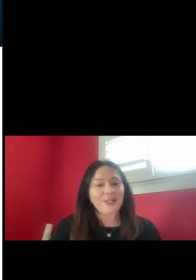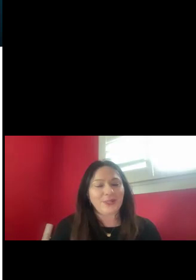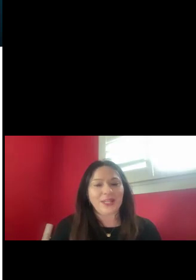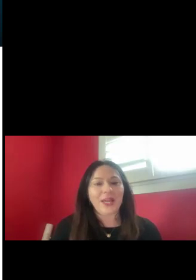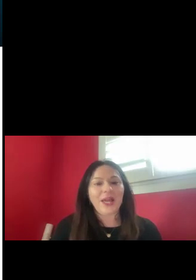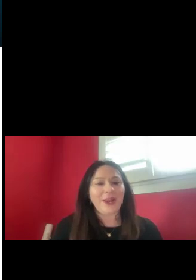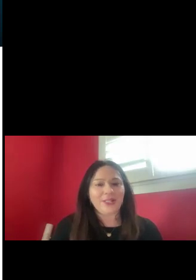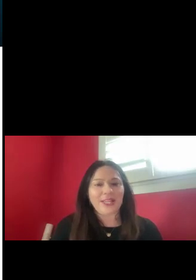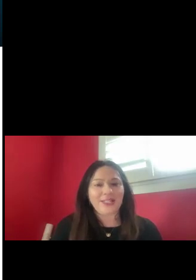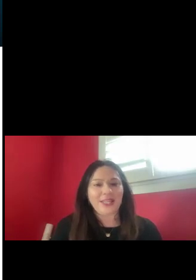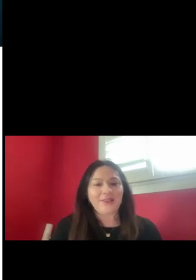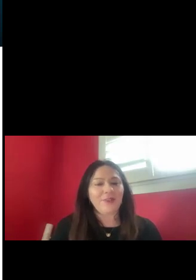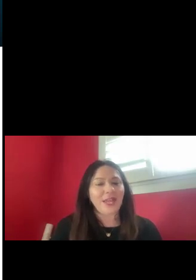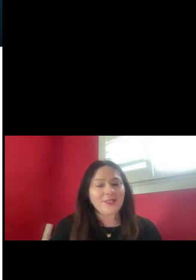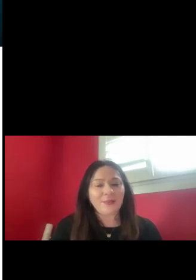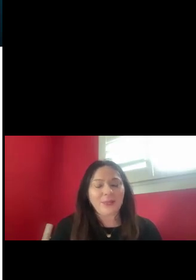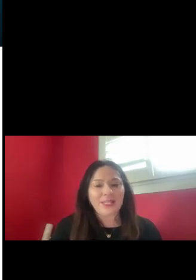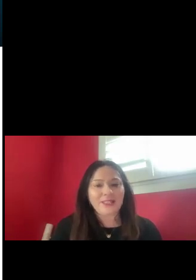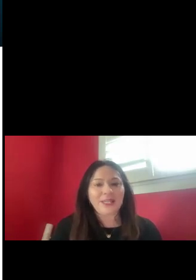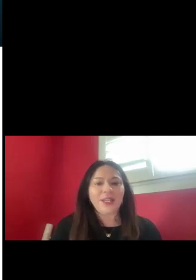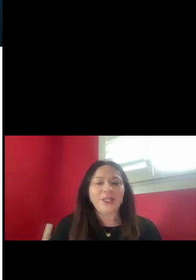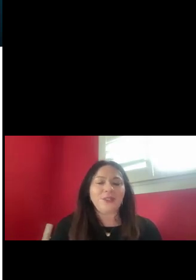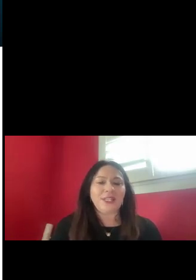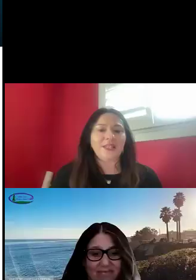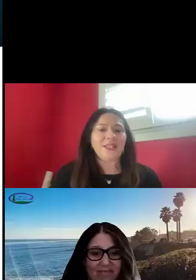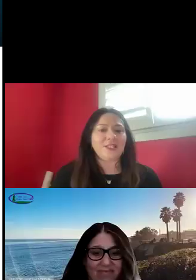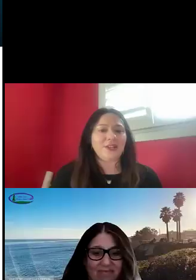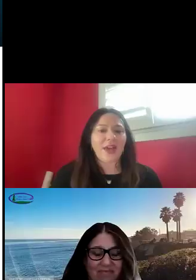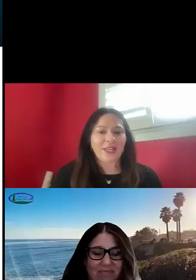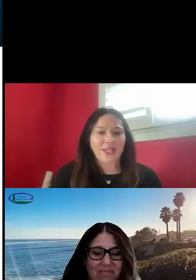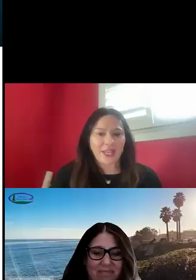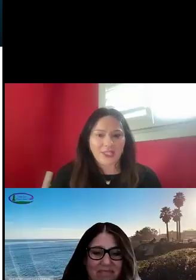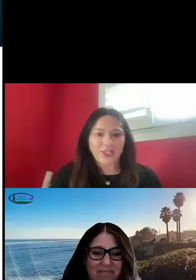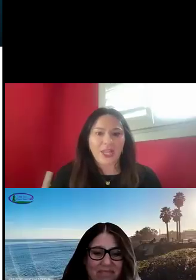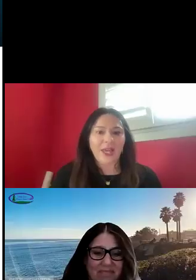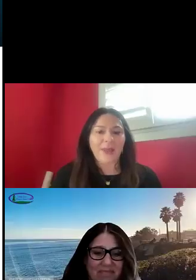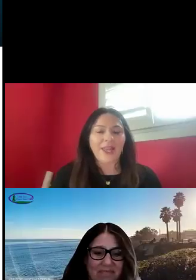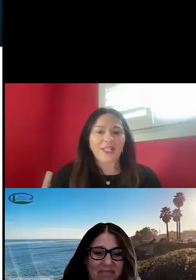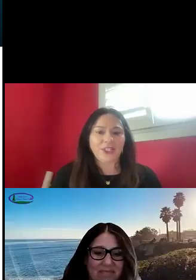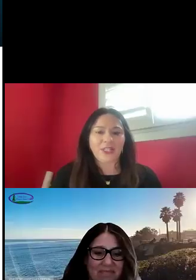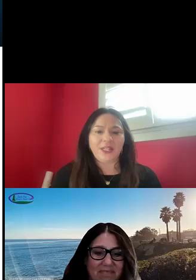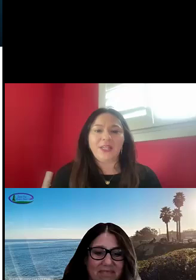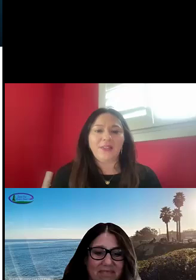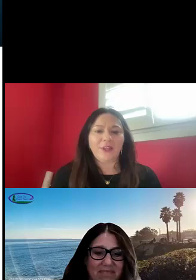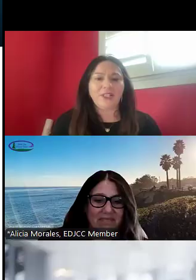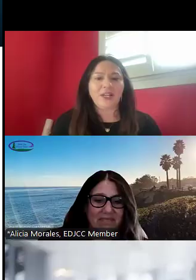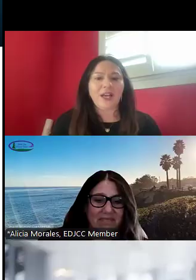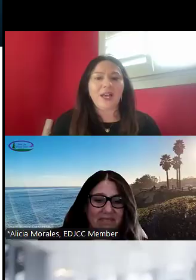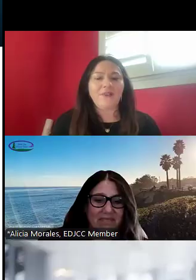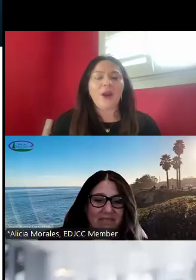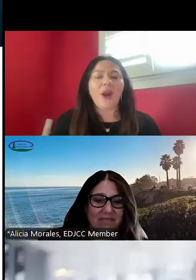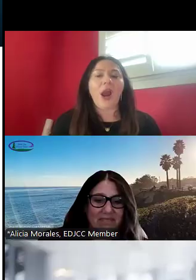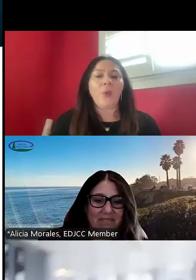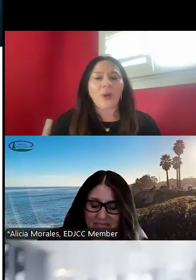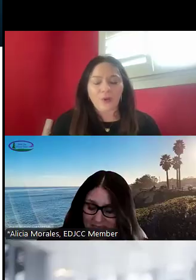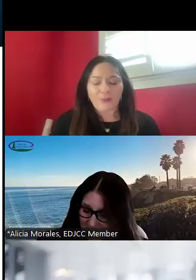participate, including prioritizing the full council meetings, using the listserv at engage at